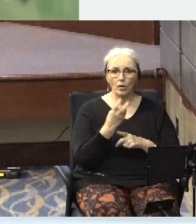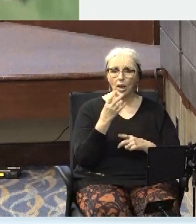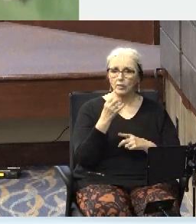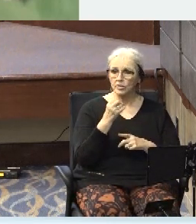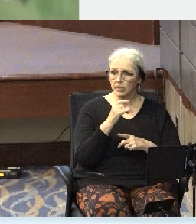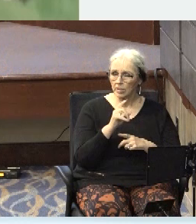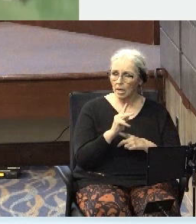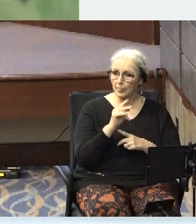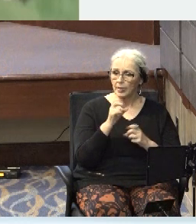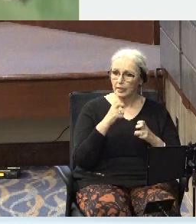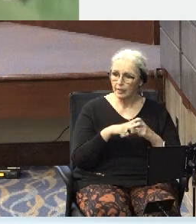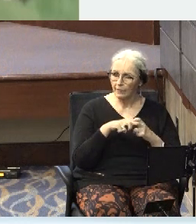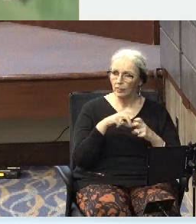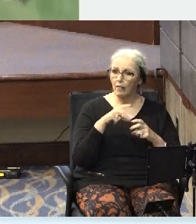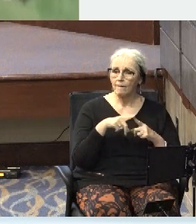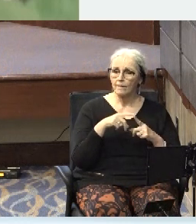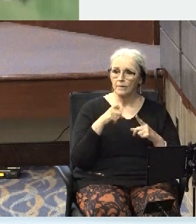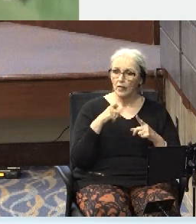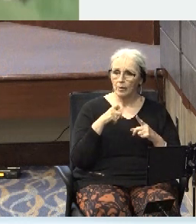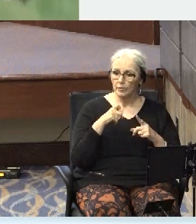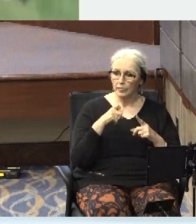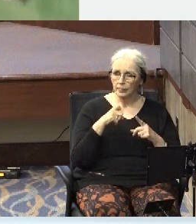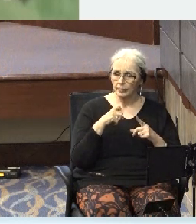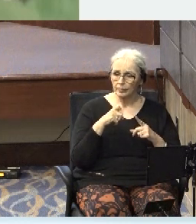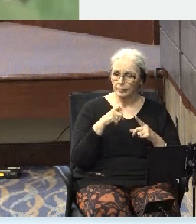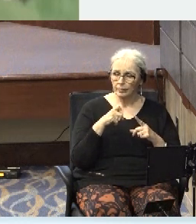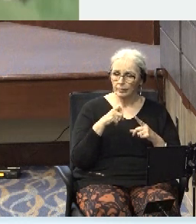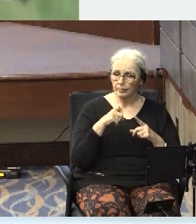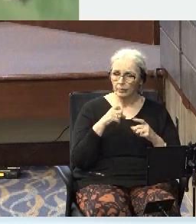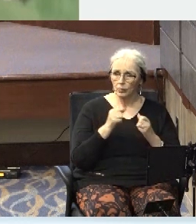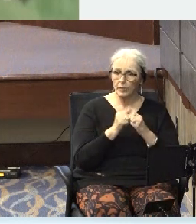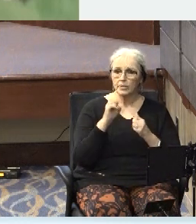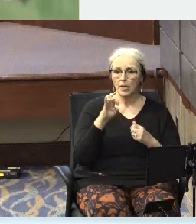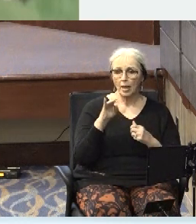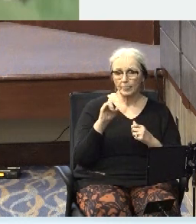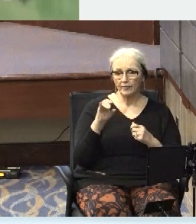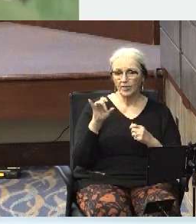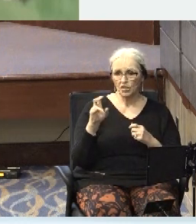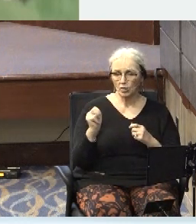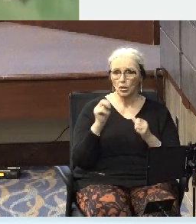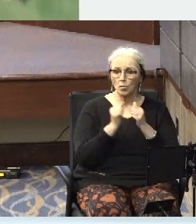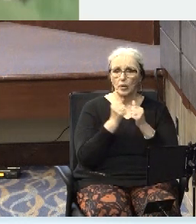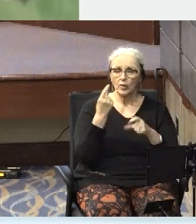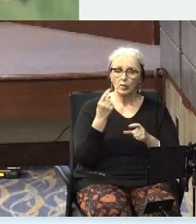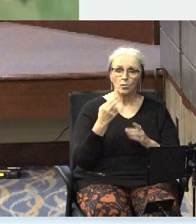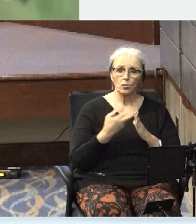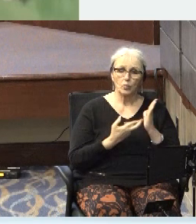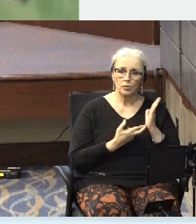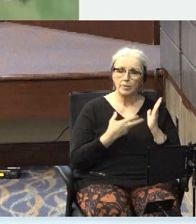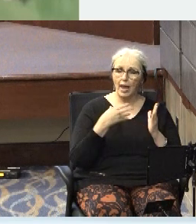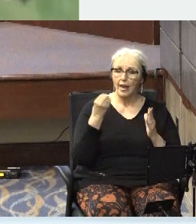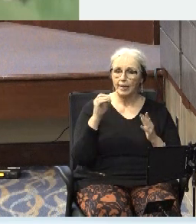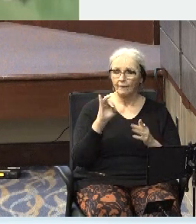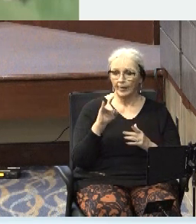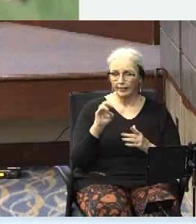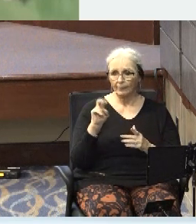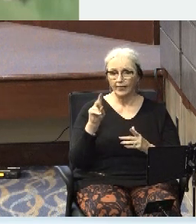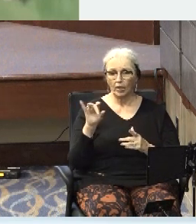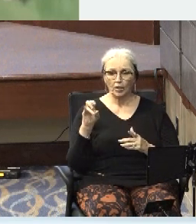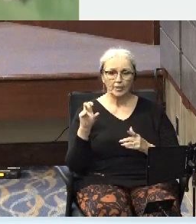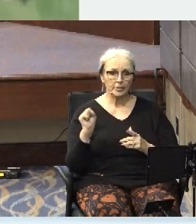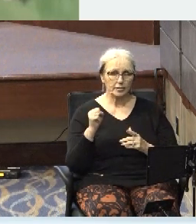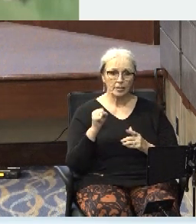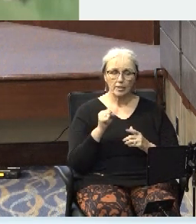practical difficulties may result from strict compliance with the subdivision ordinance regulations, and the effect of the variance will not be detrimental to